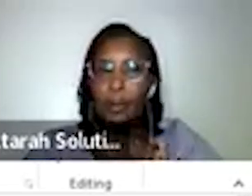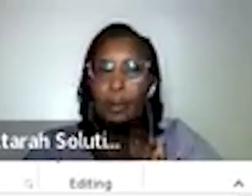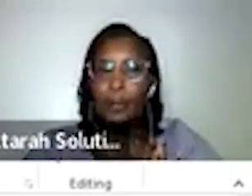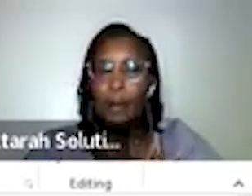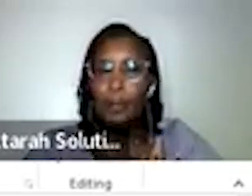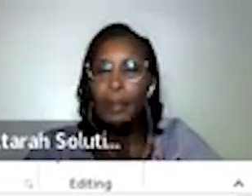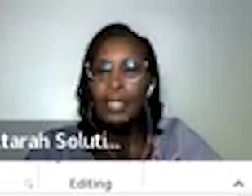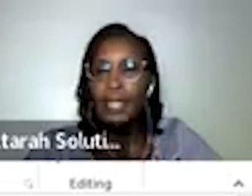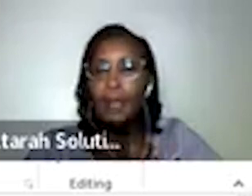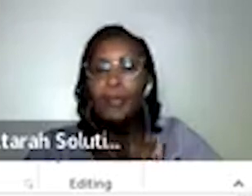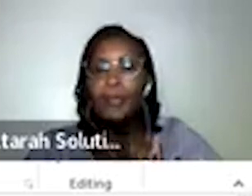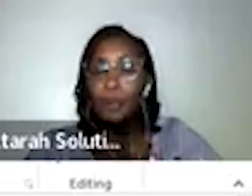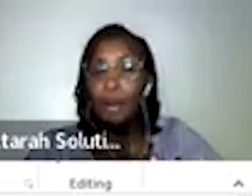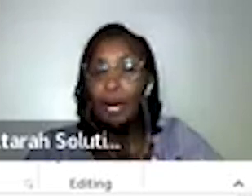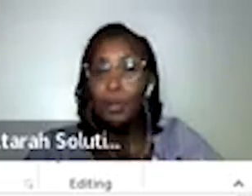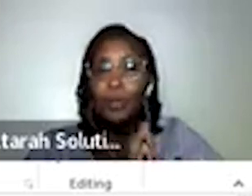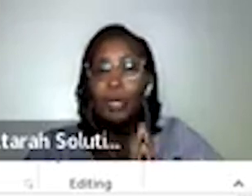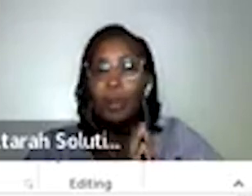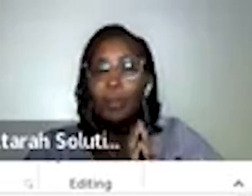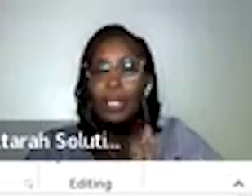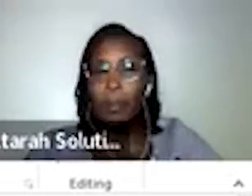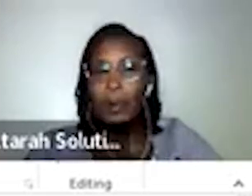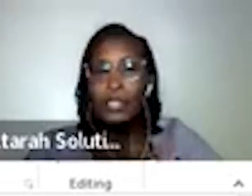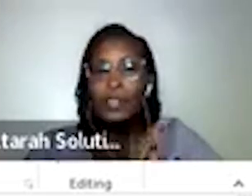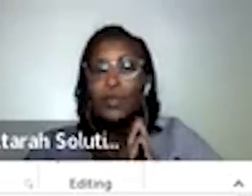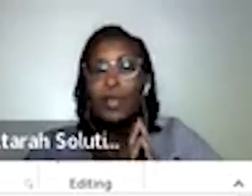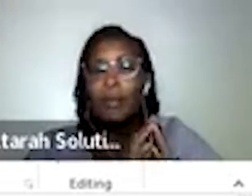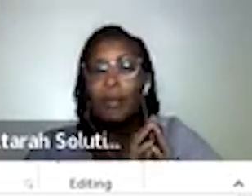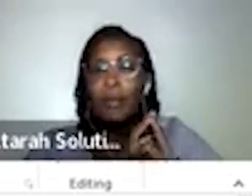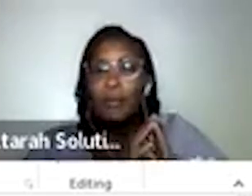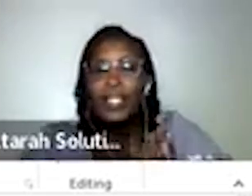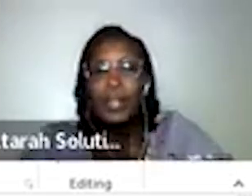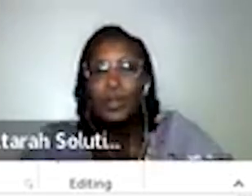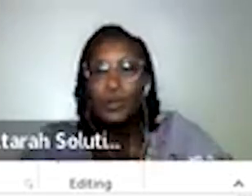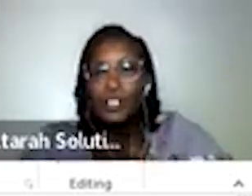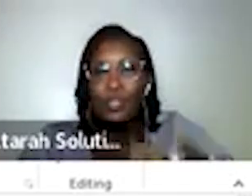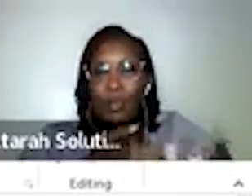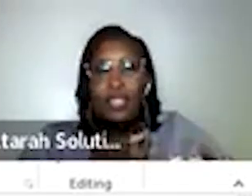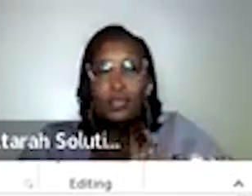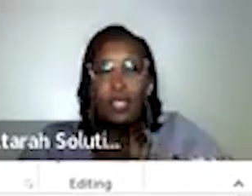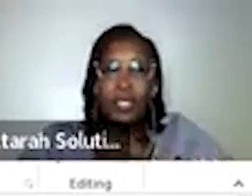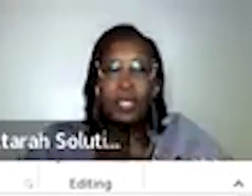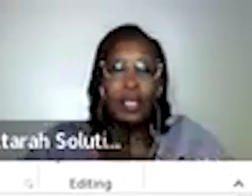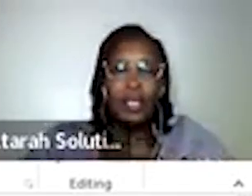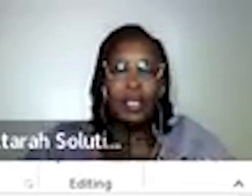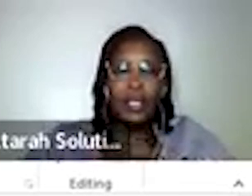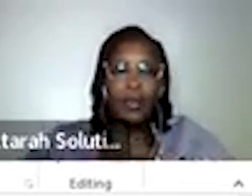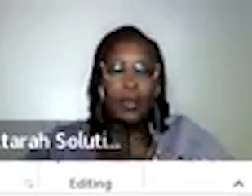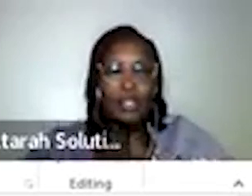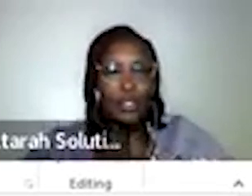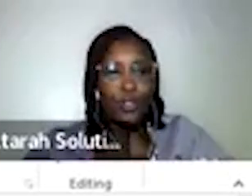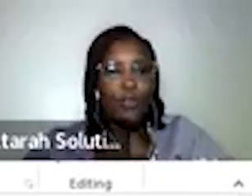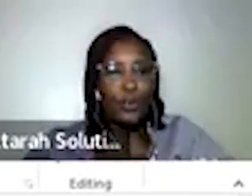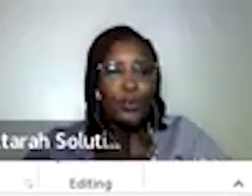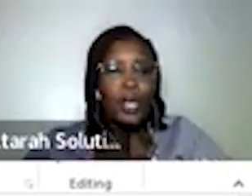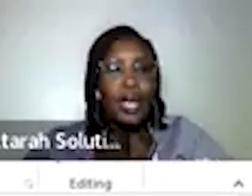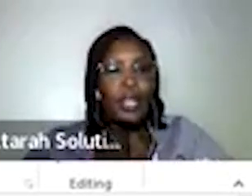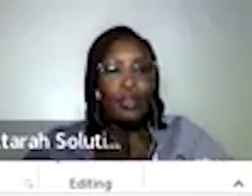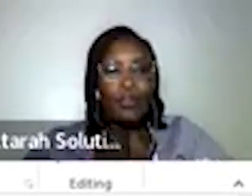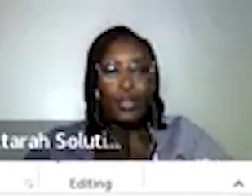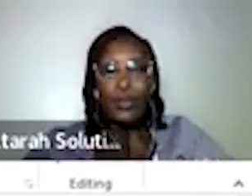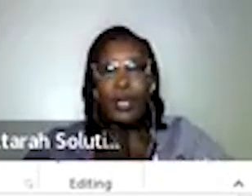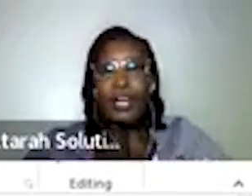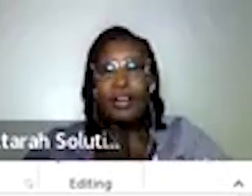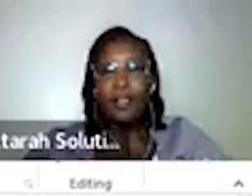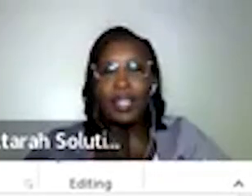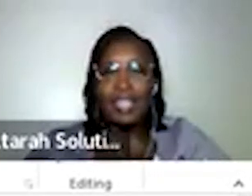you become a better spouse, you become a better parent, you become better you. Just brings out the good version of you.